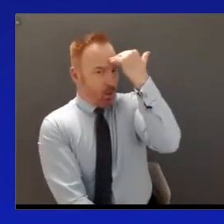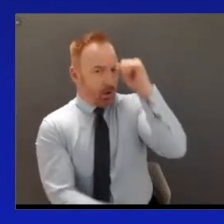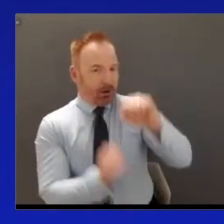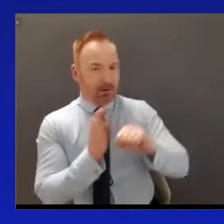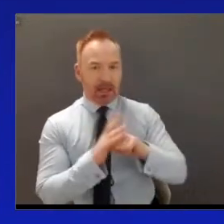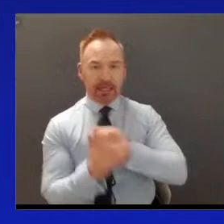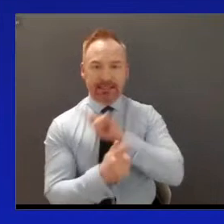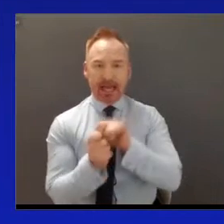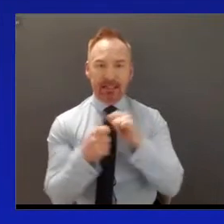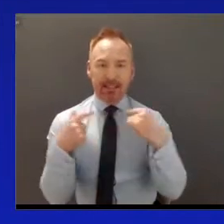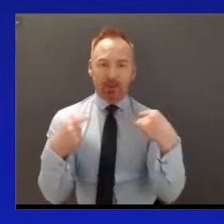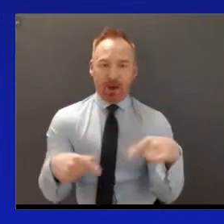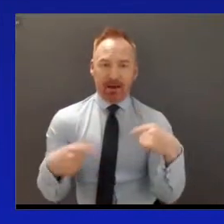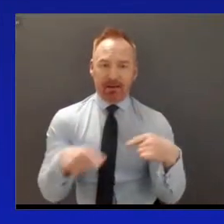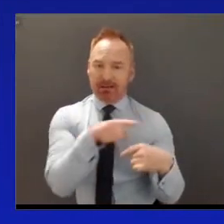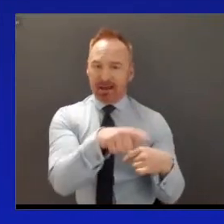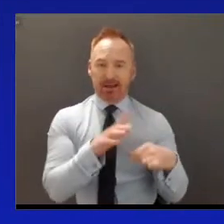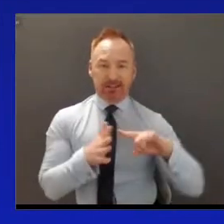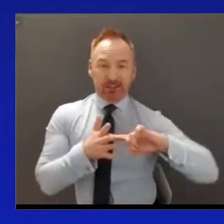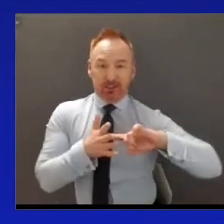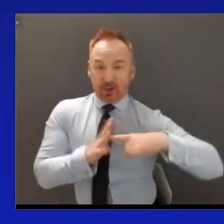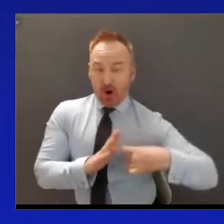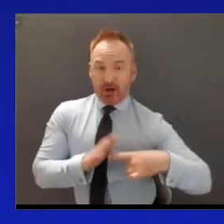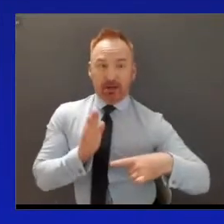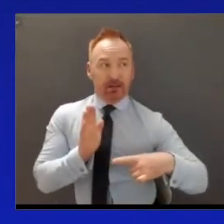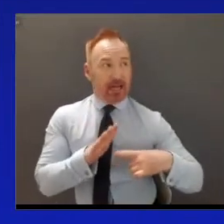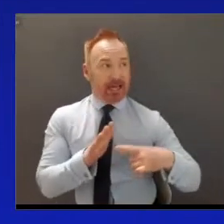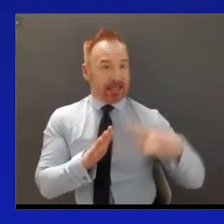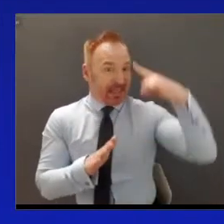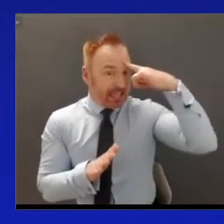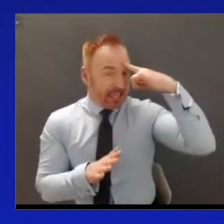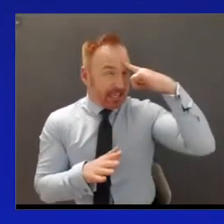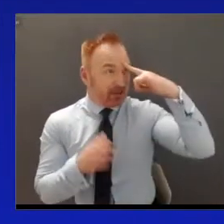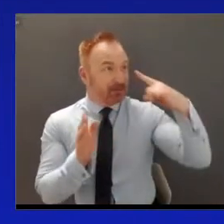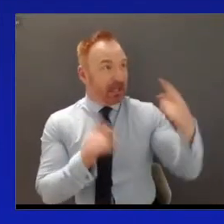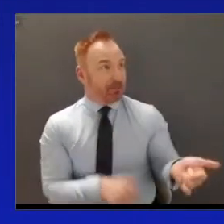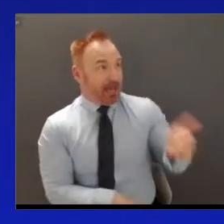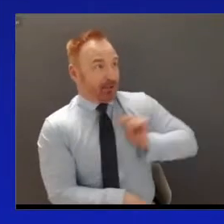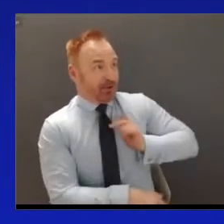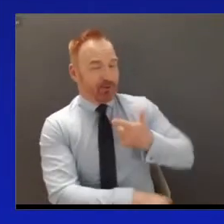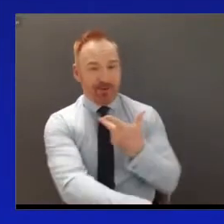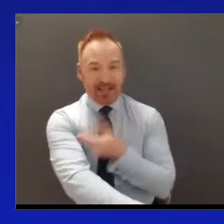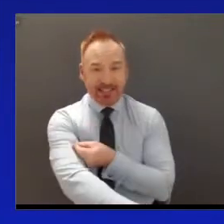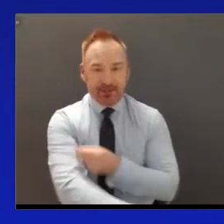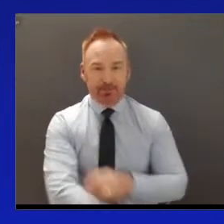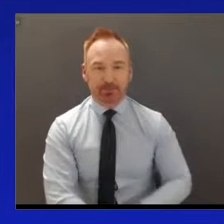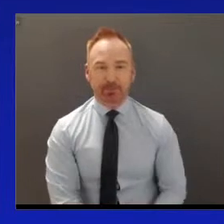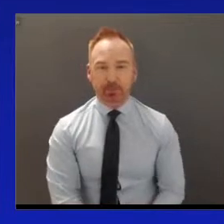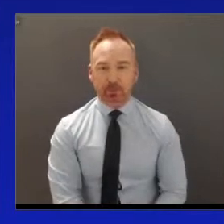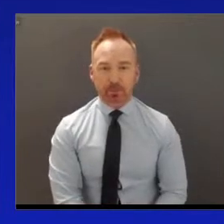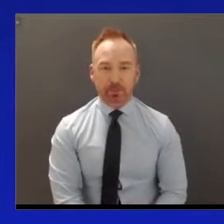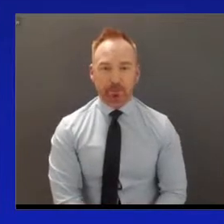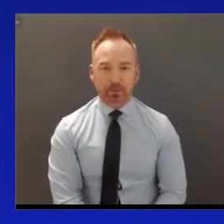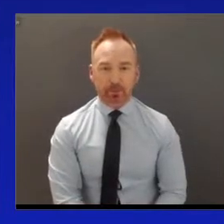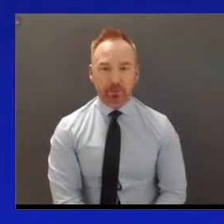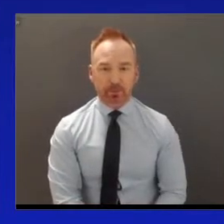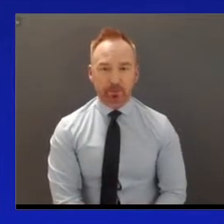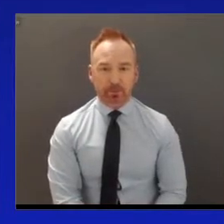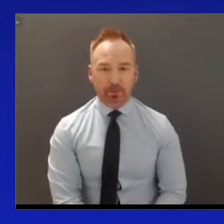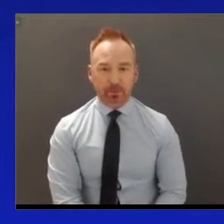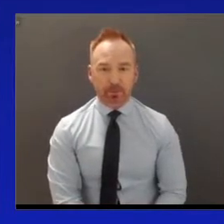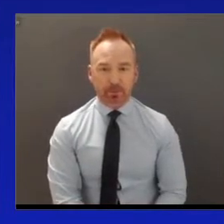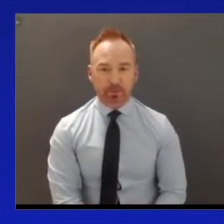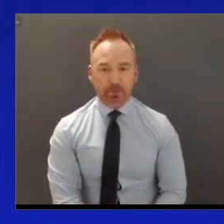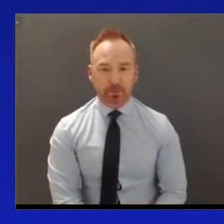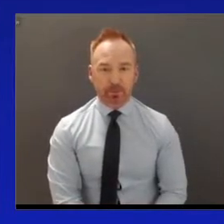they can start looking to get a vaccination. So directly to your question about people with high-risk chronic